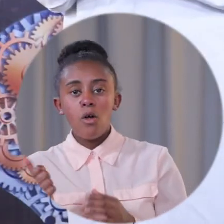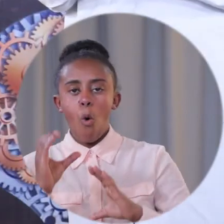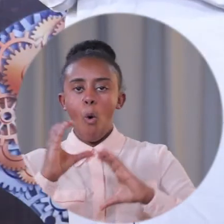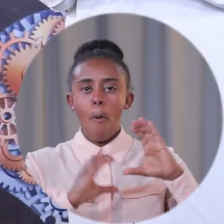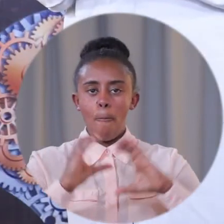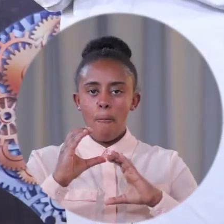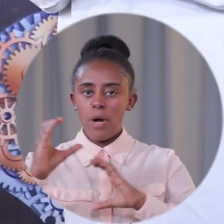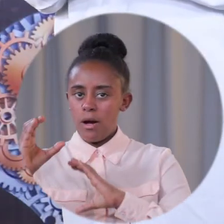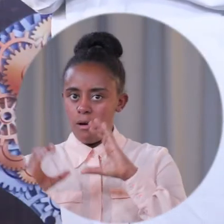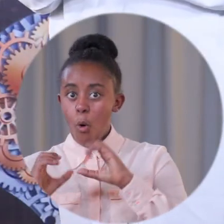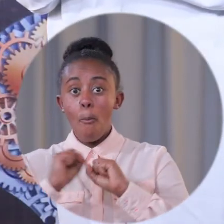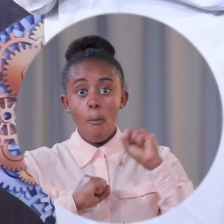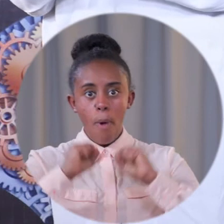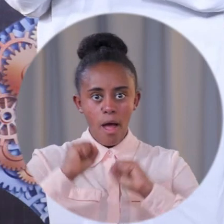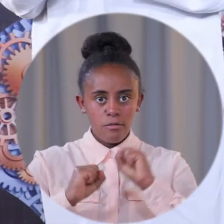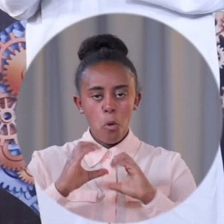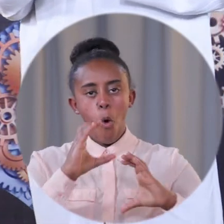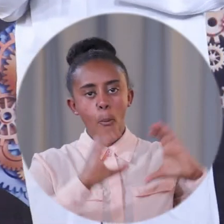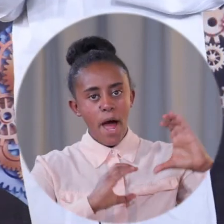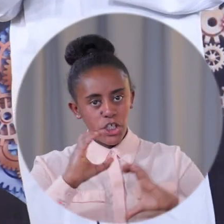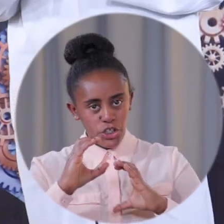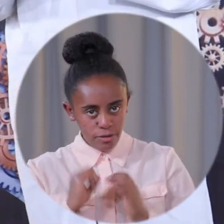comparing, comparison. So,